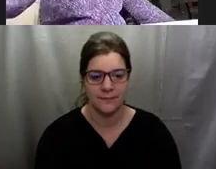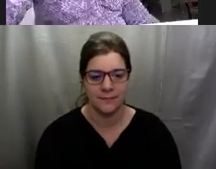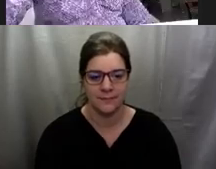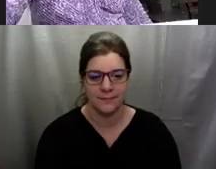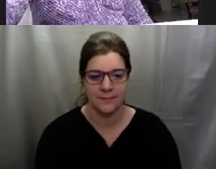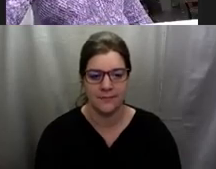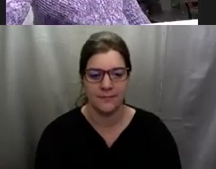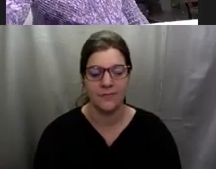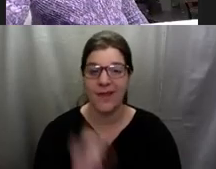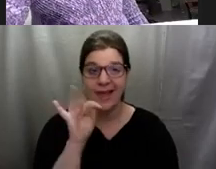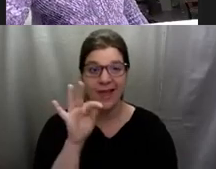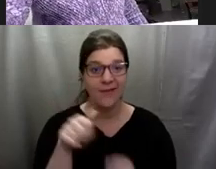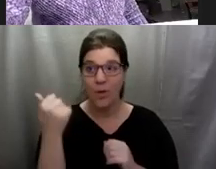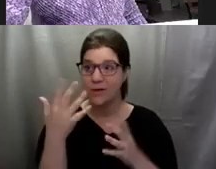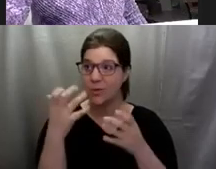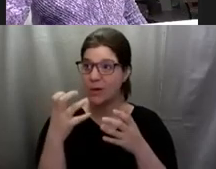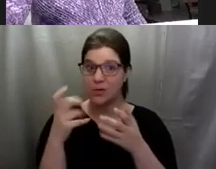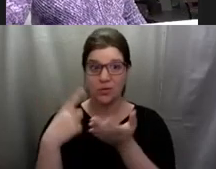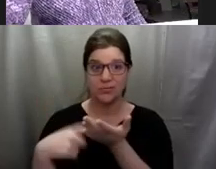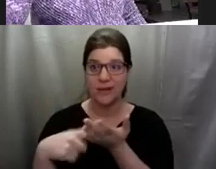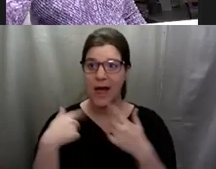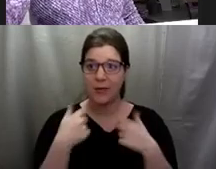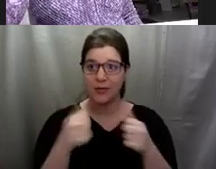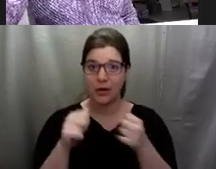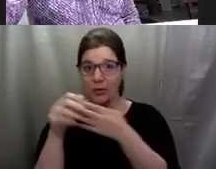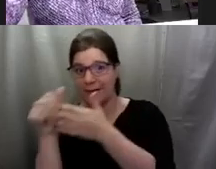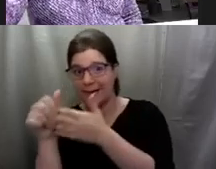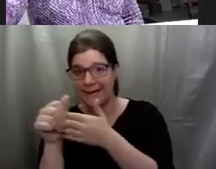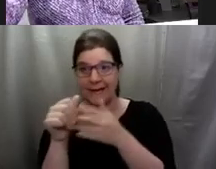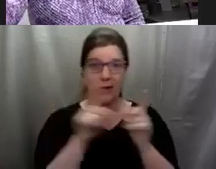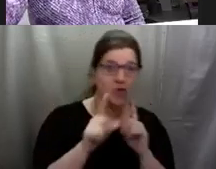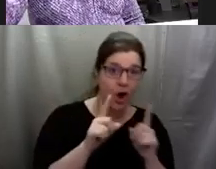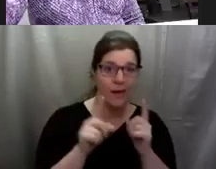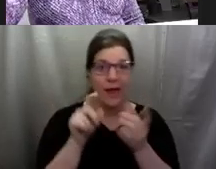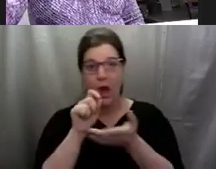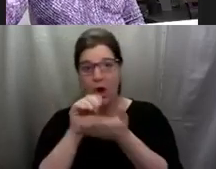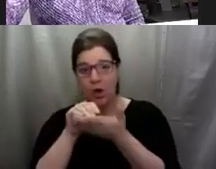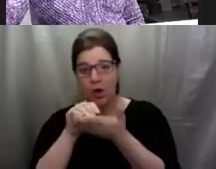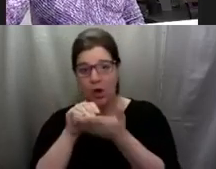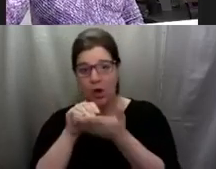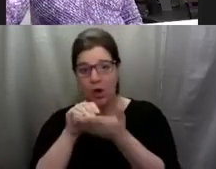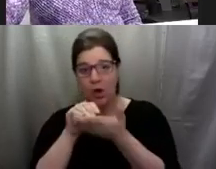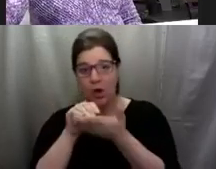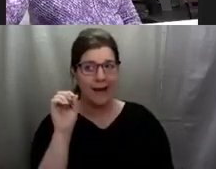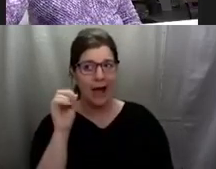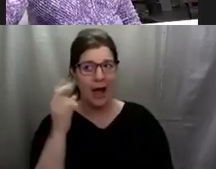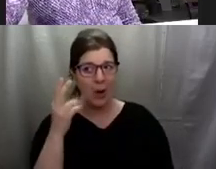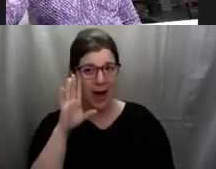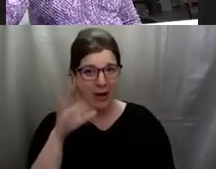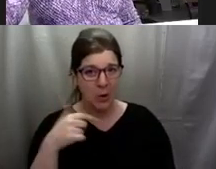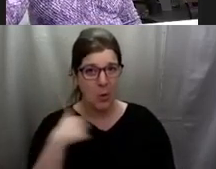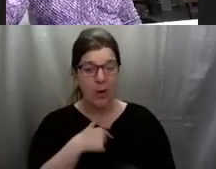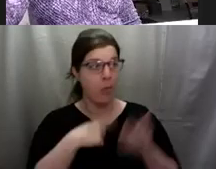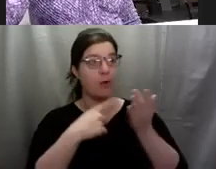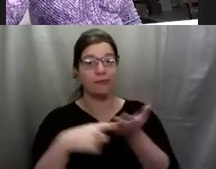notes. I know, I'm sorry, we got into it so fast, we forgot about the notes. I